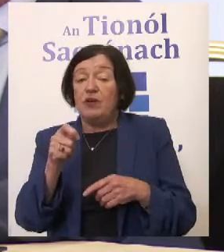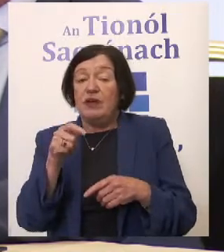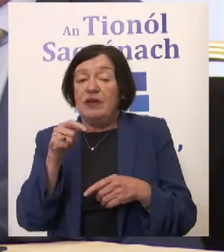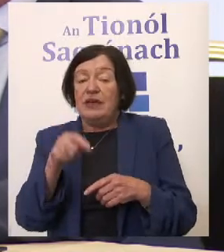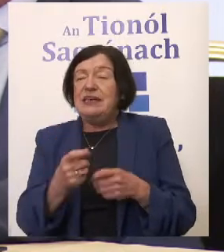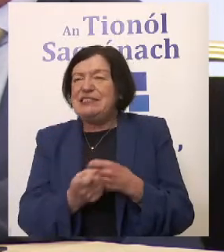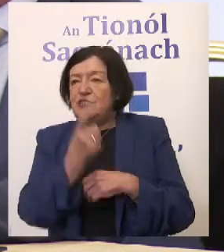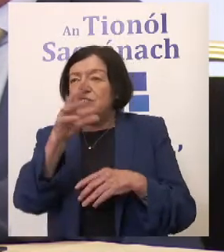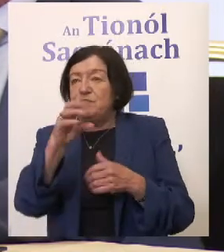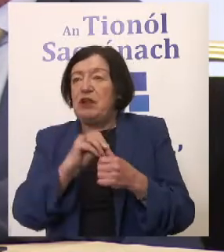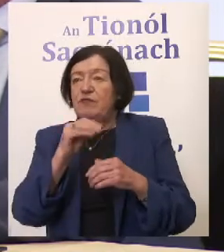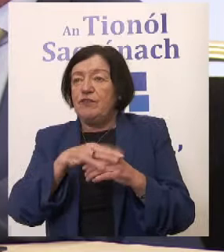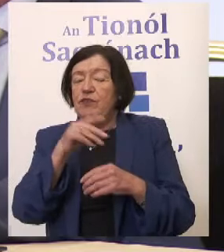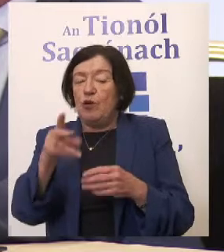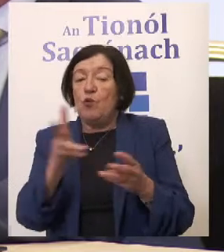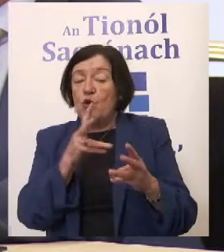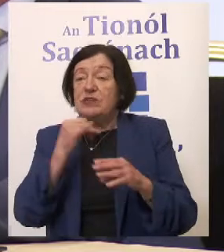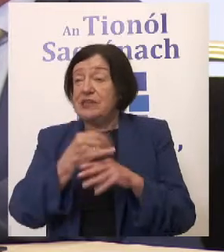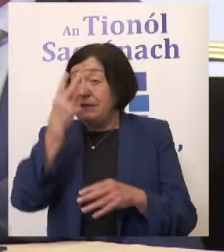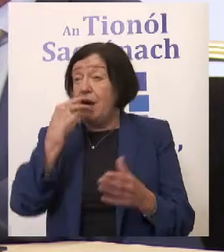for workers within the nighttime economy.